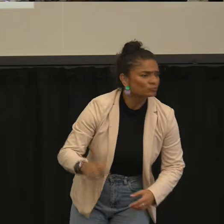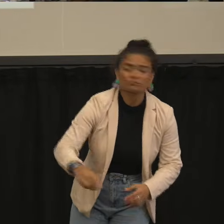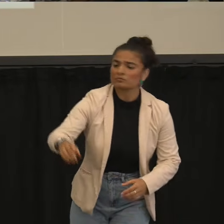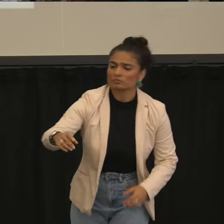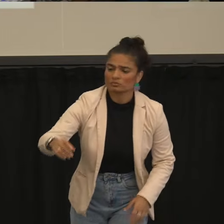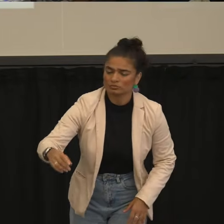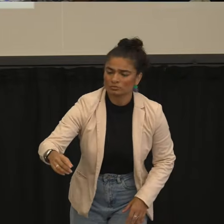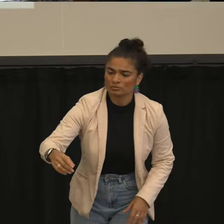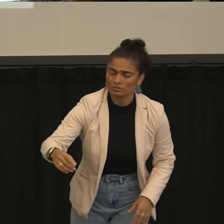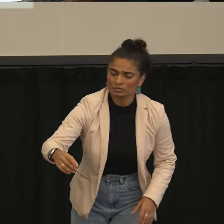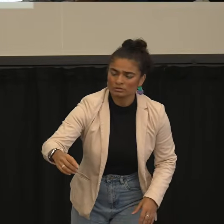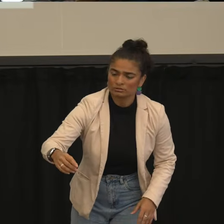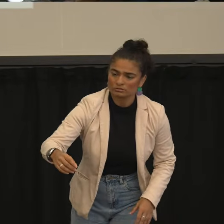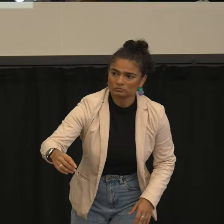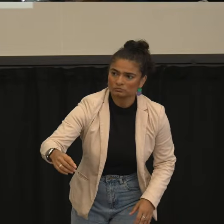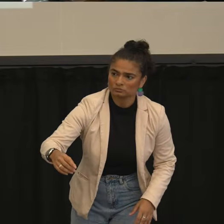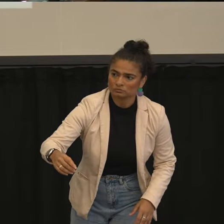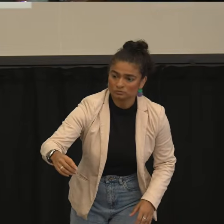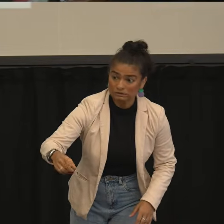DCCT.